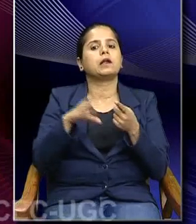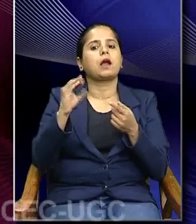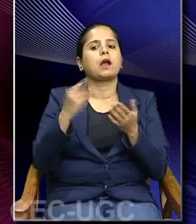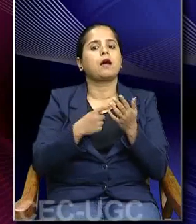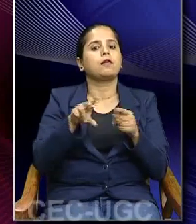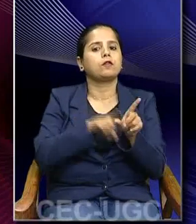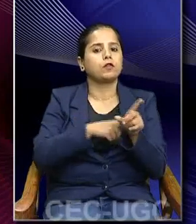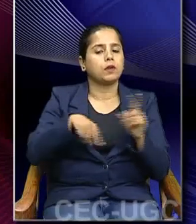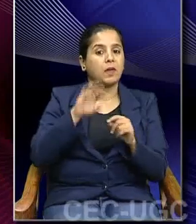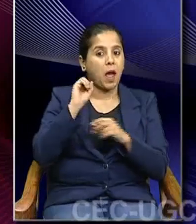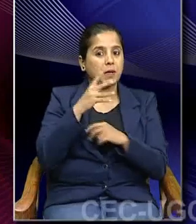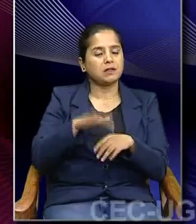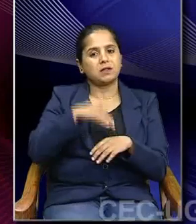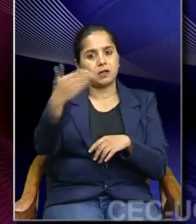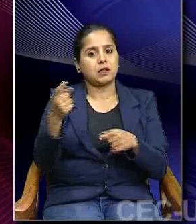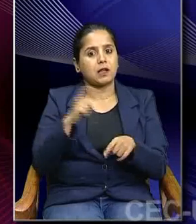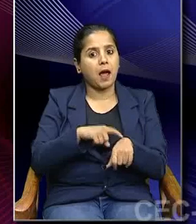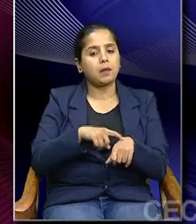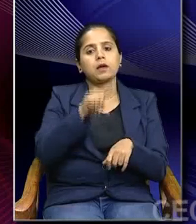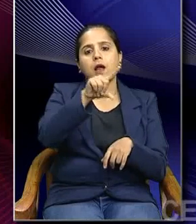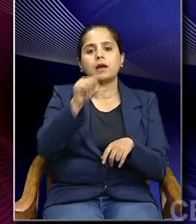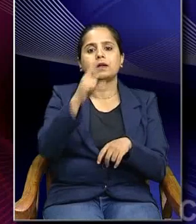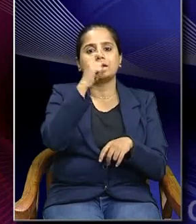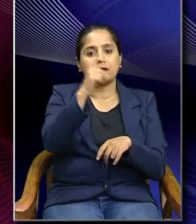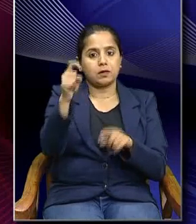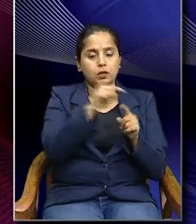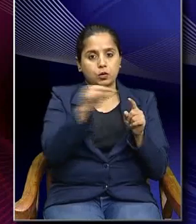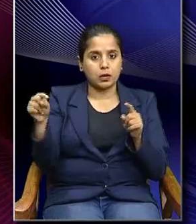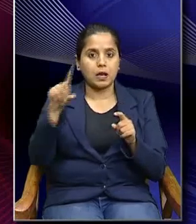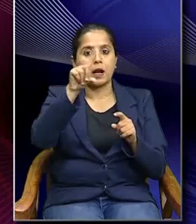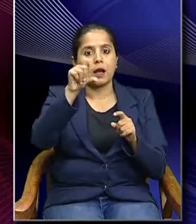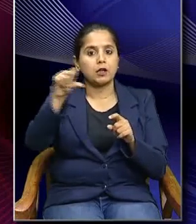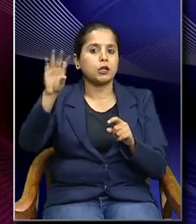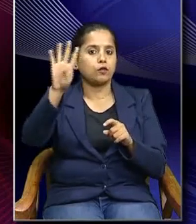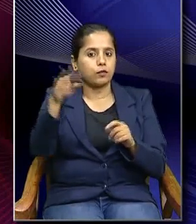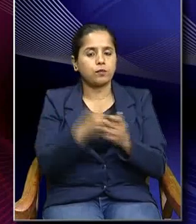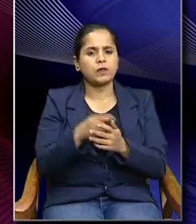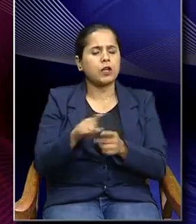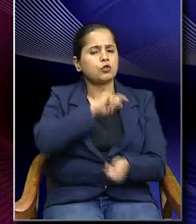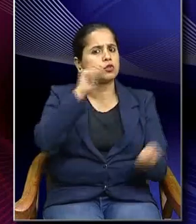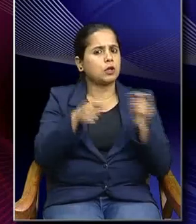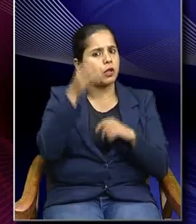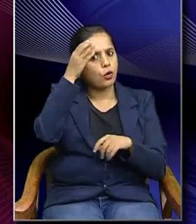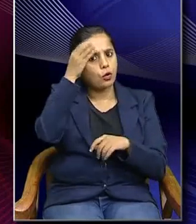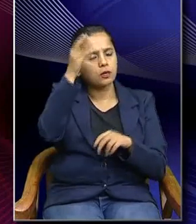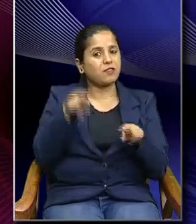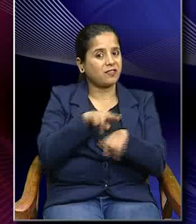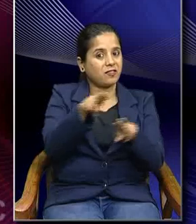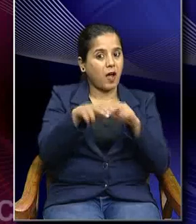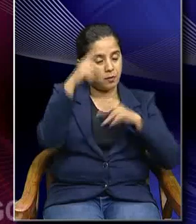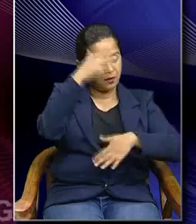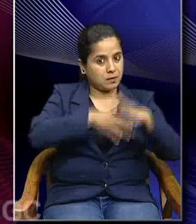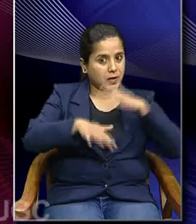is post-emergency period 1977 to 94. Change in the concept from family